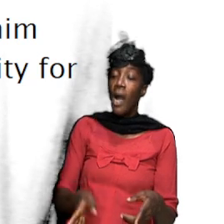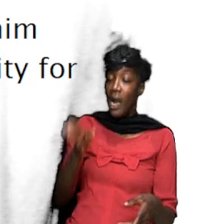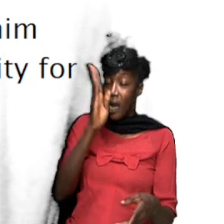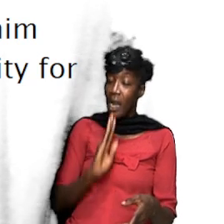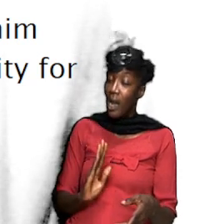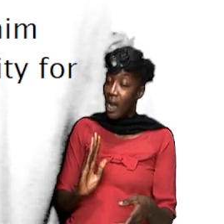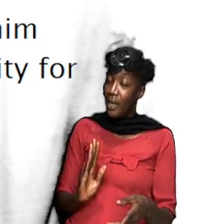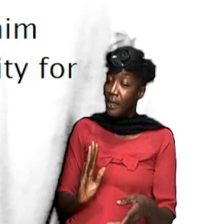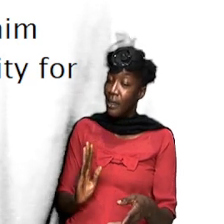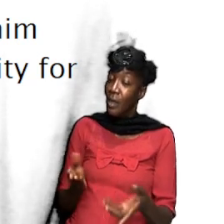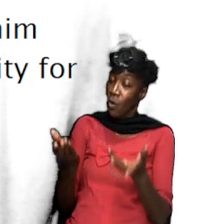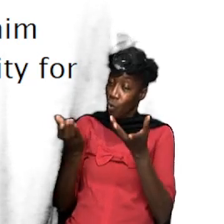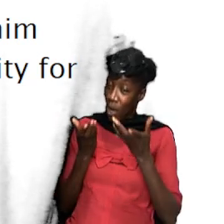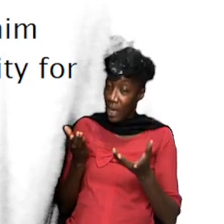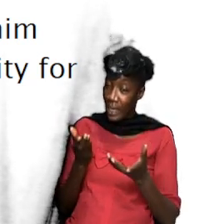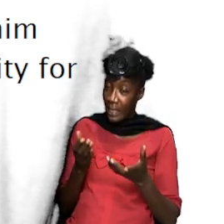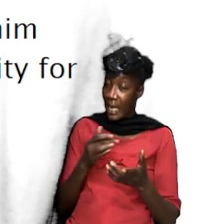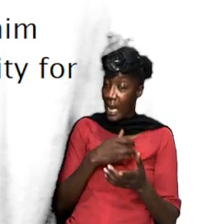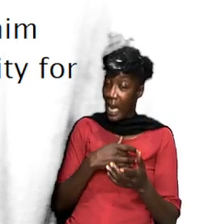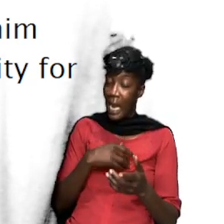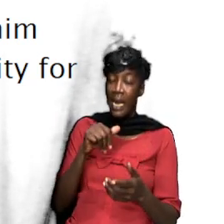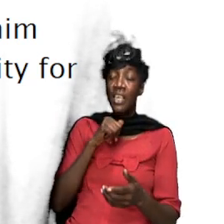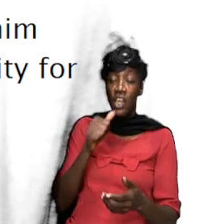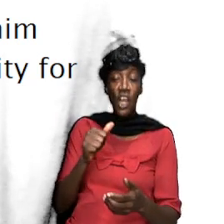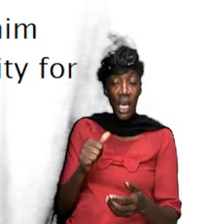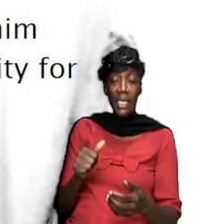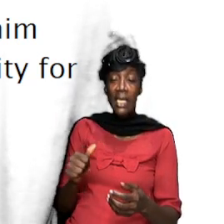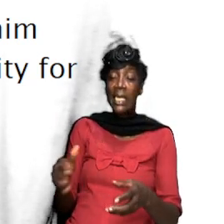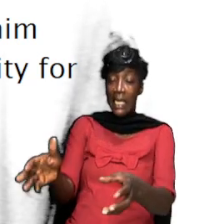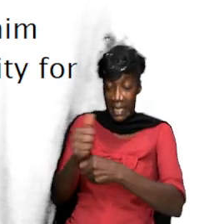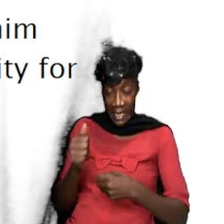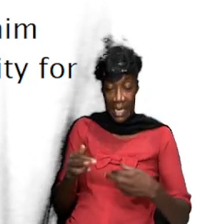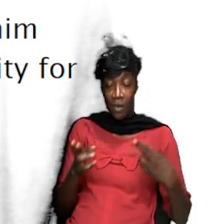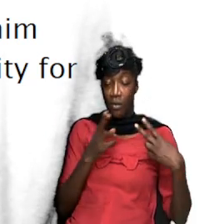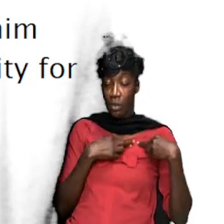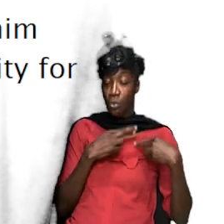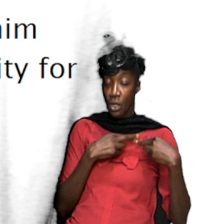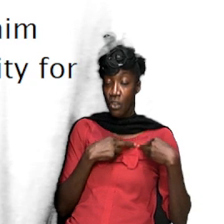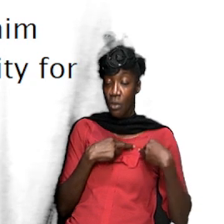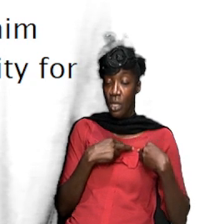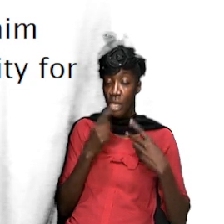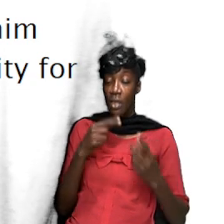heart that was not willing to take responsibilities for his action,